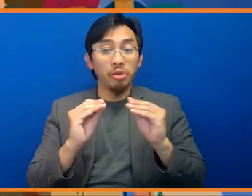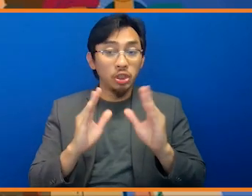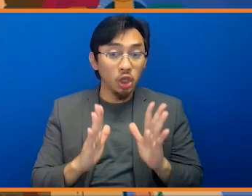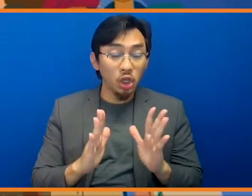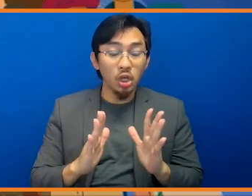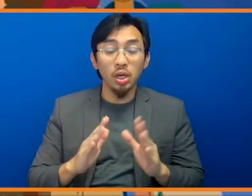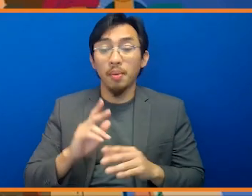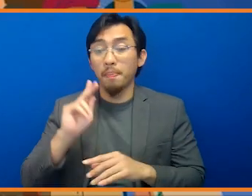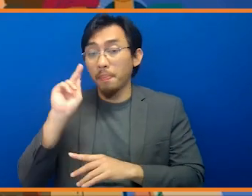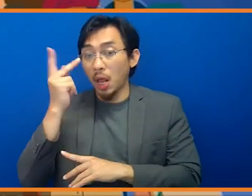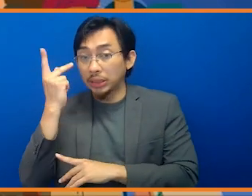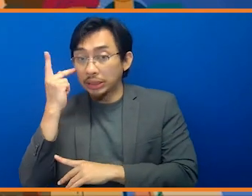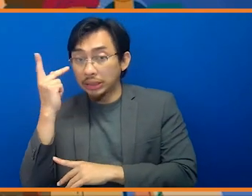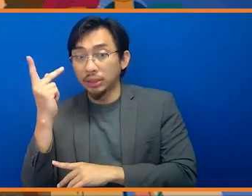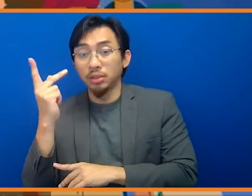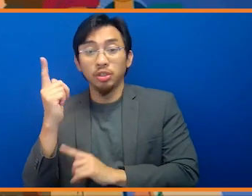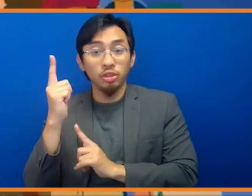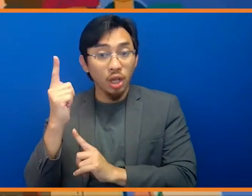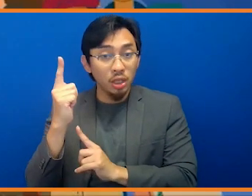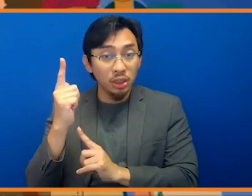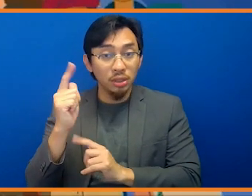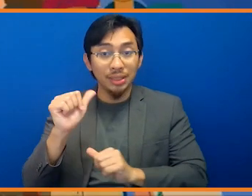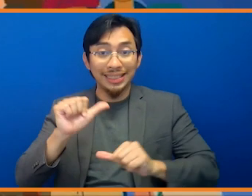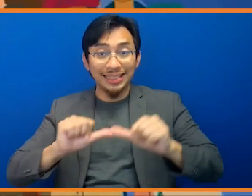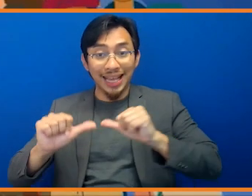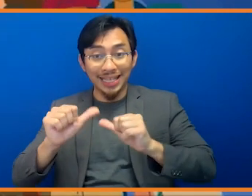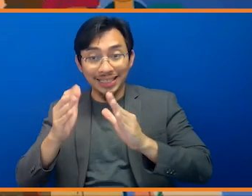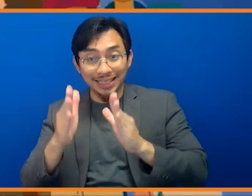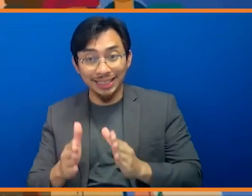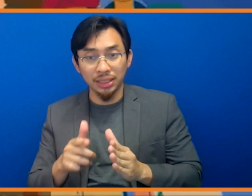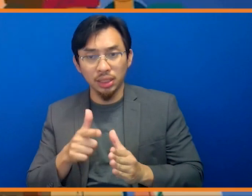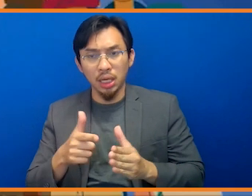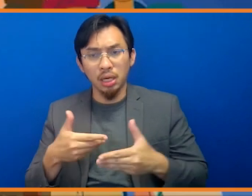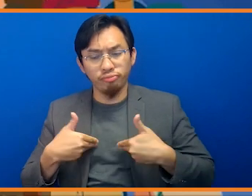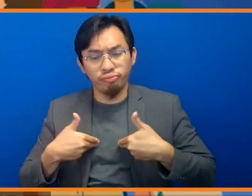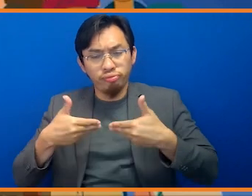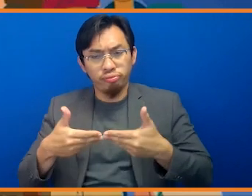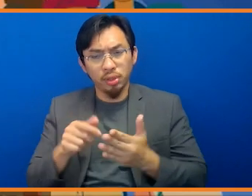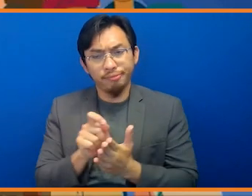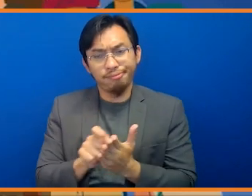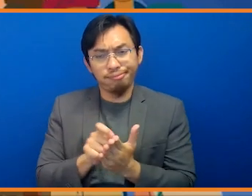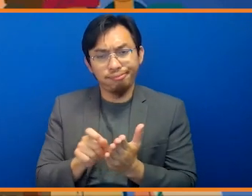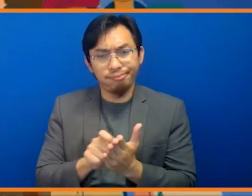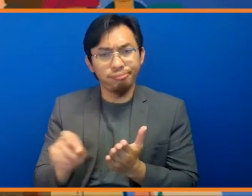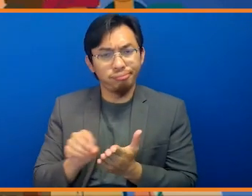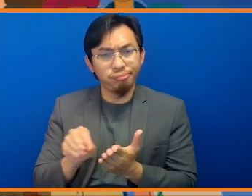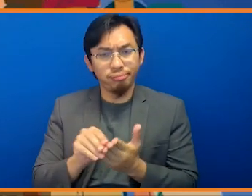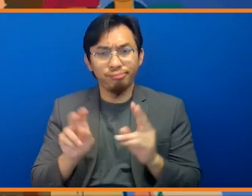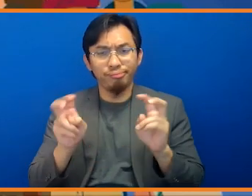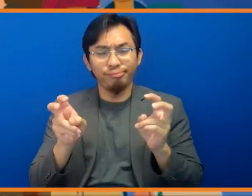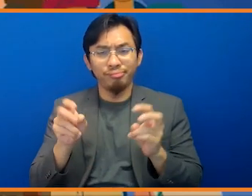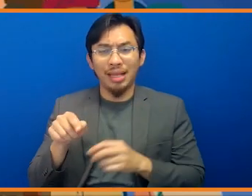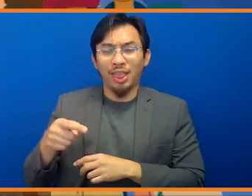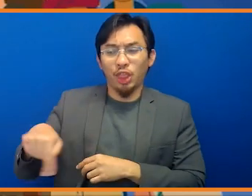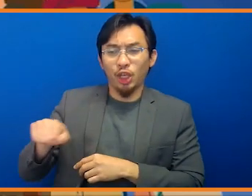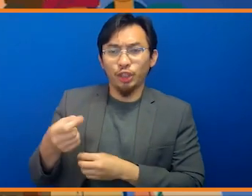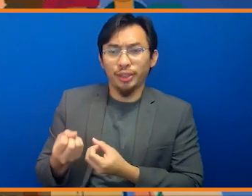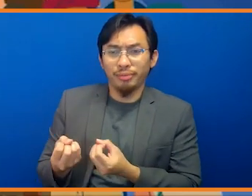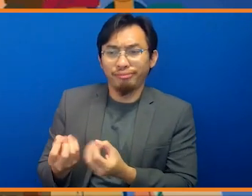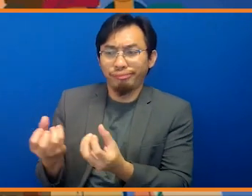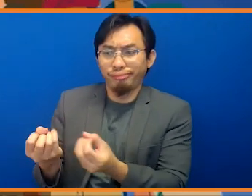Professors and politicians, soldiers and scientists contributed chapters to the book entitled